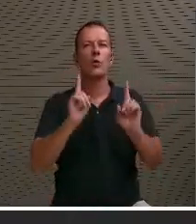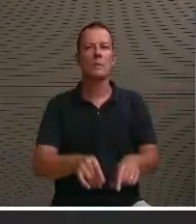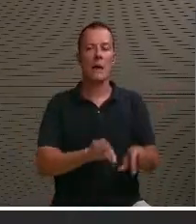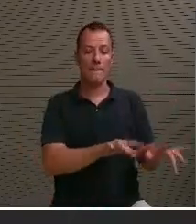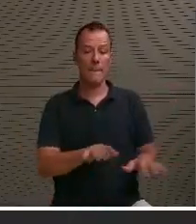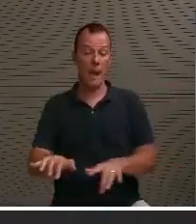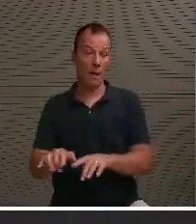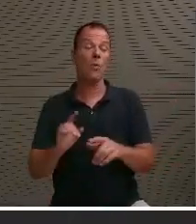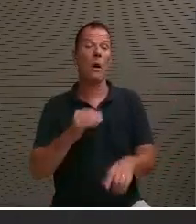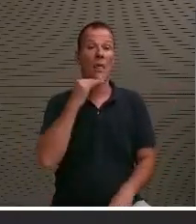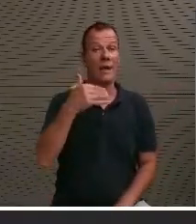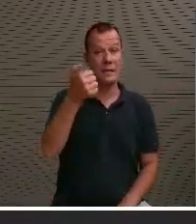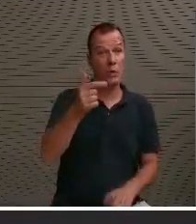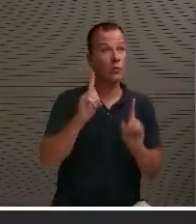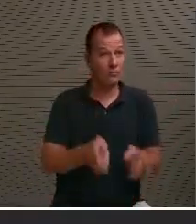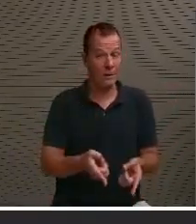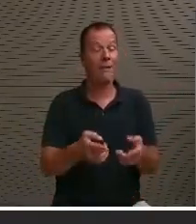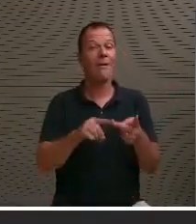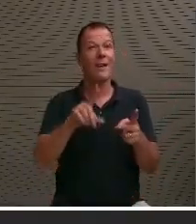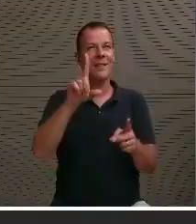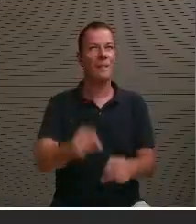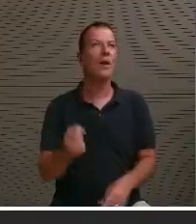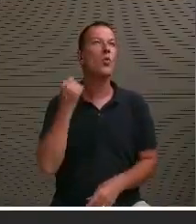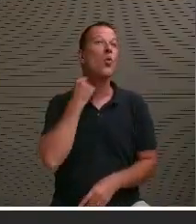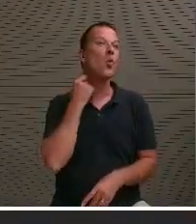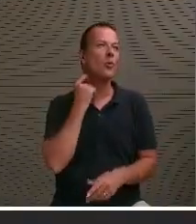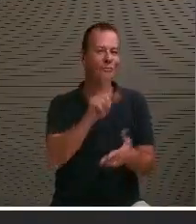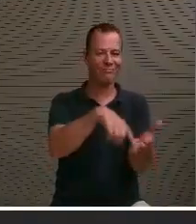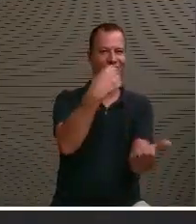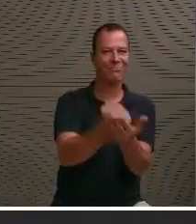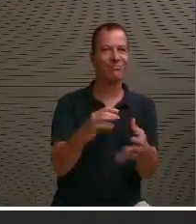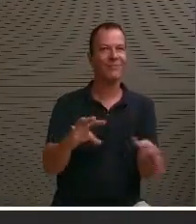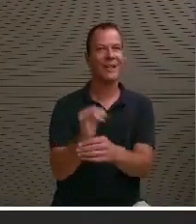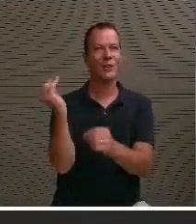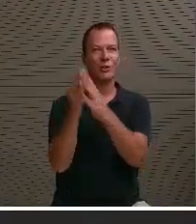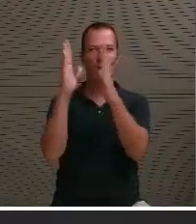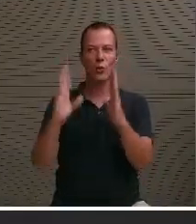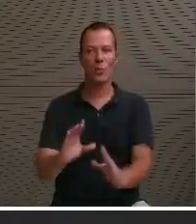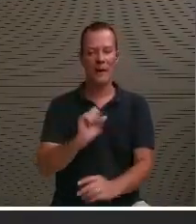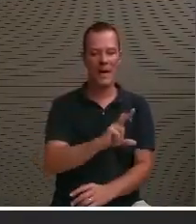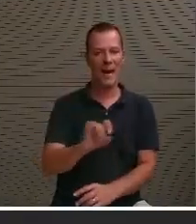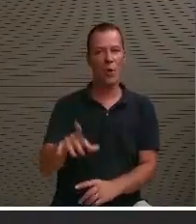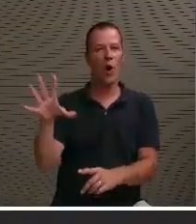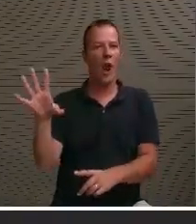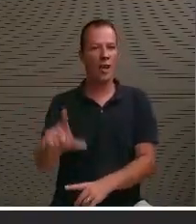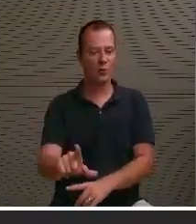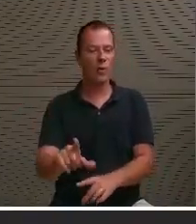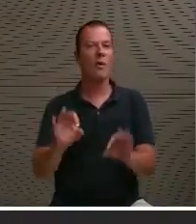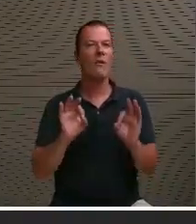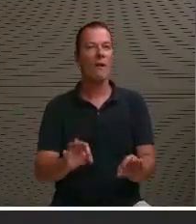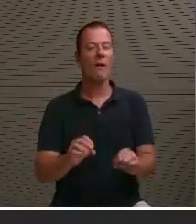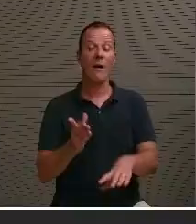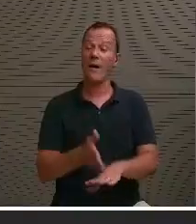also the piano course at Instituto Gregorian de Lisboa. Before going